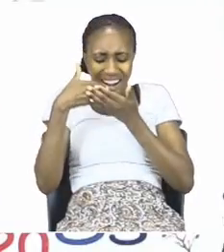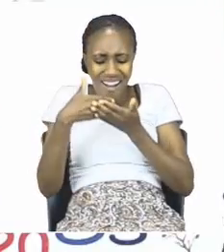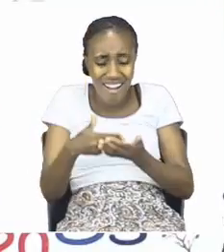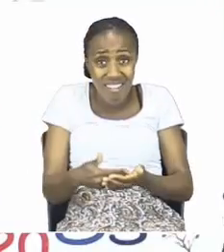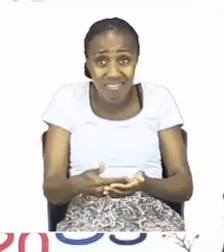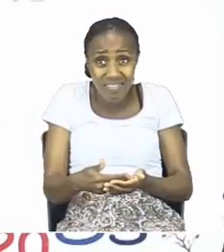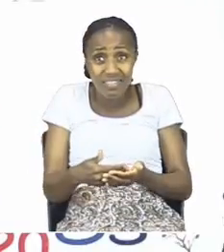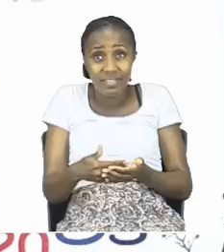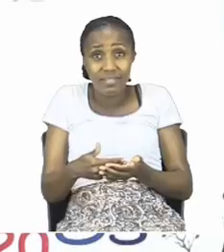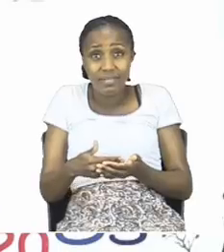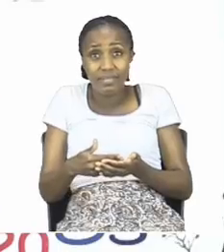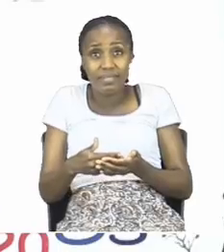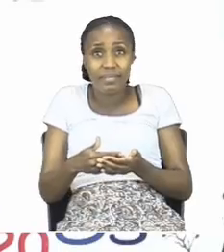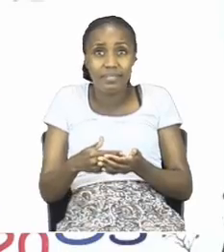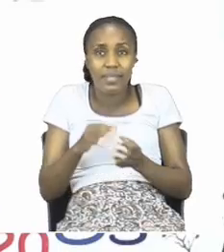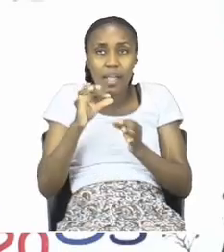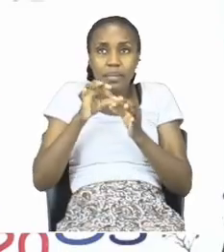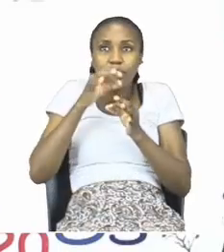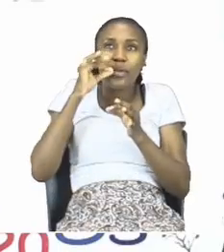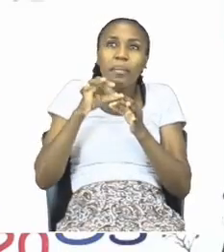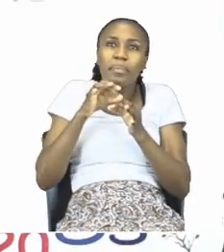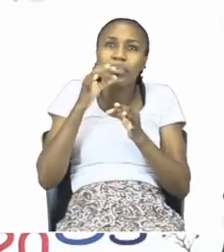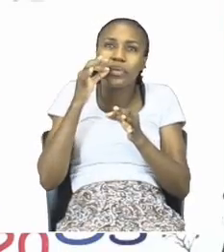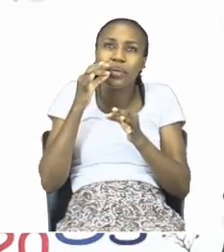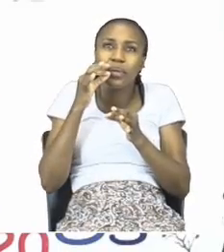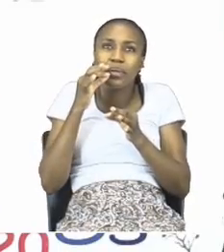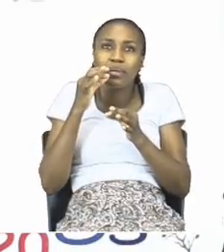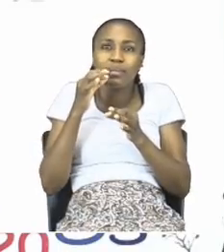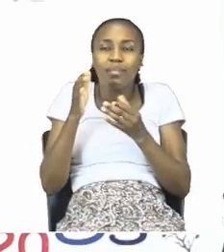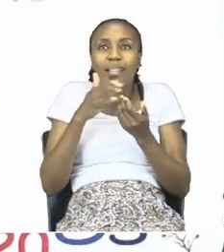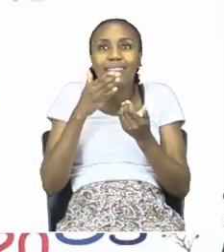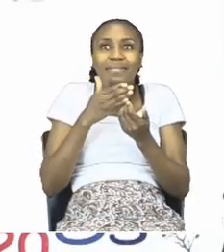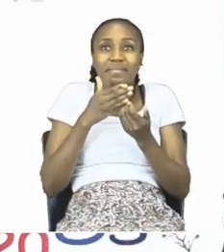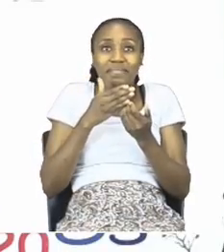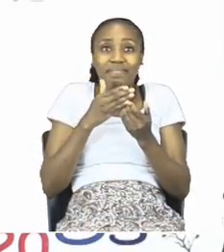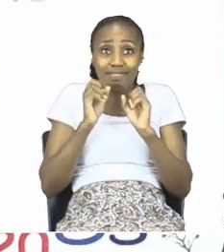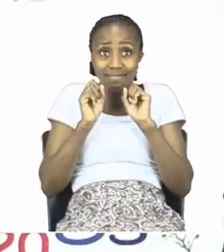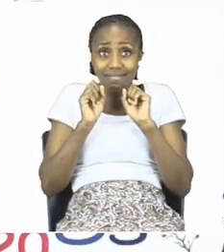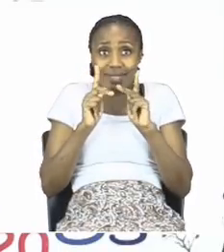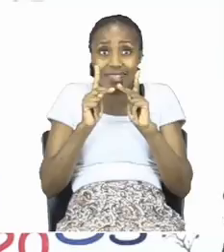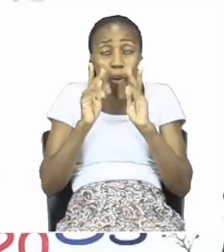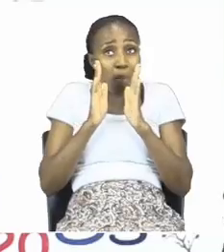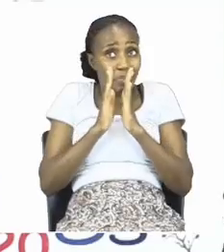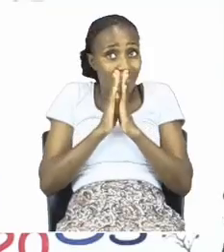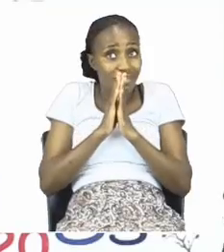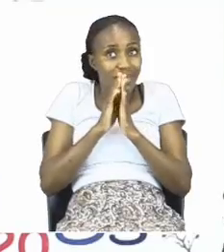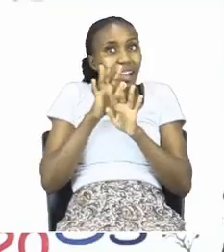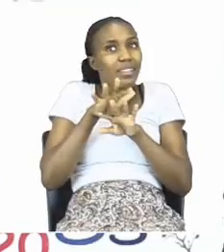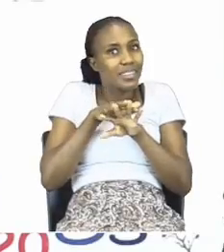heavier than the grapes. So take your time, boys and girls. This is very simple because we only